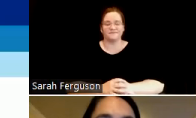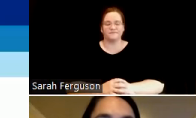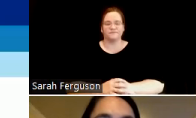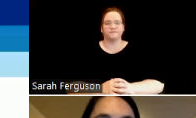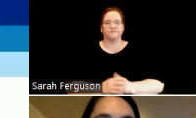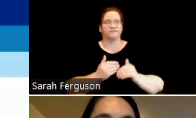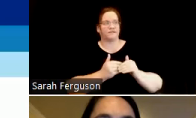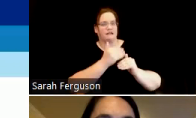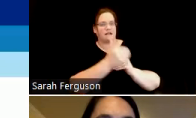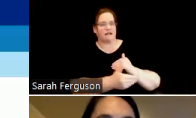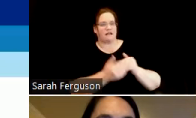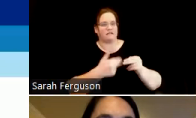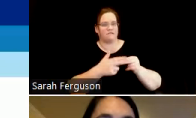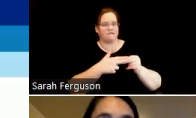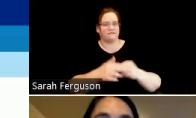Next slide.